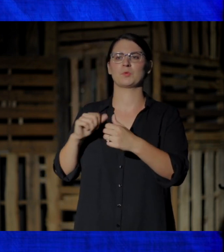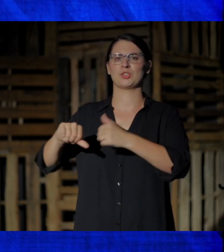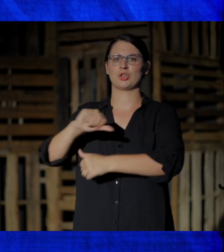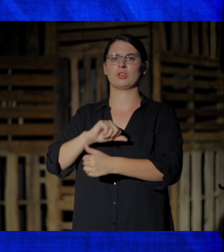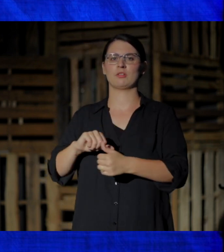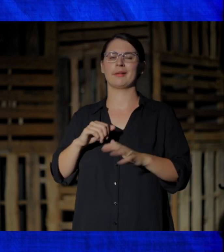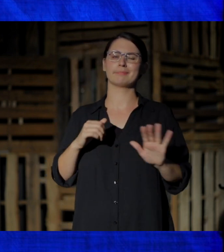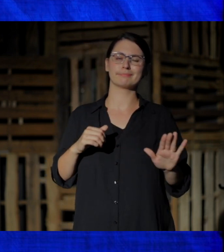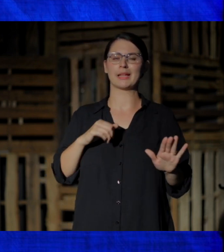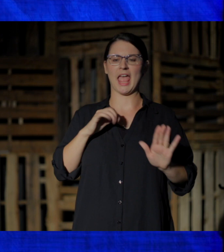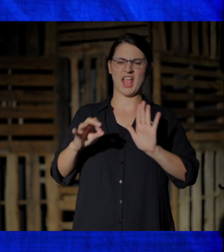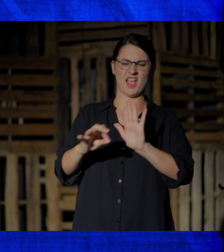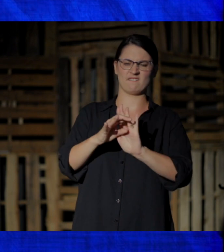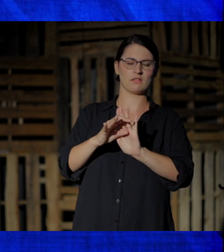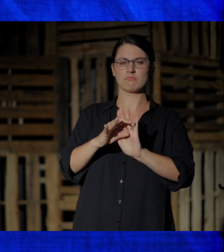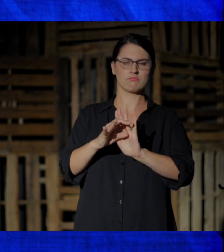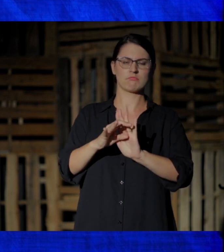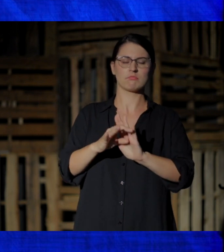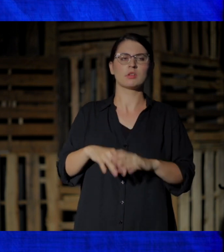but I think about all we got is a D.